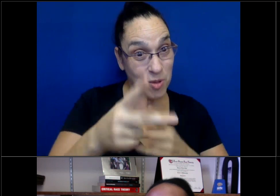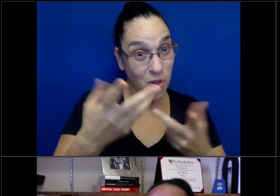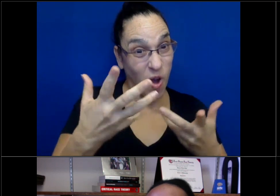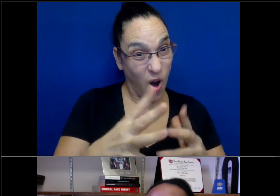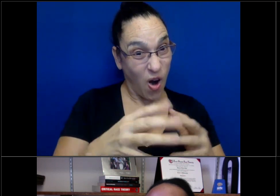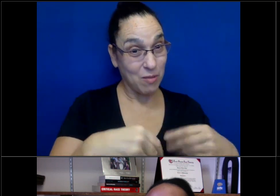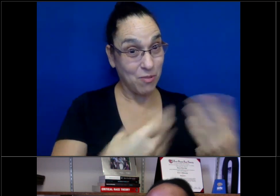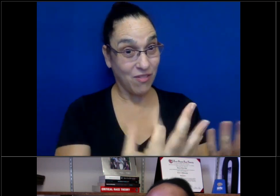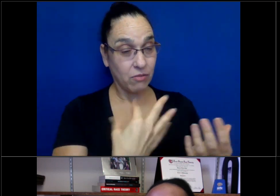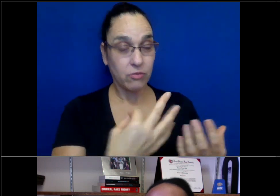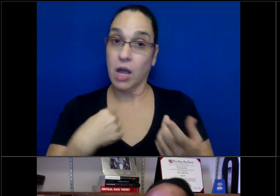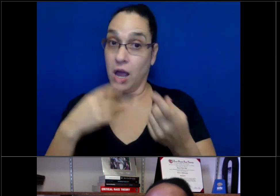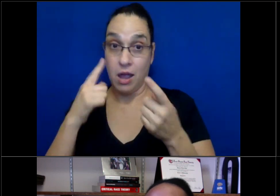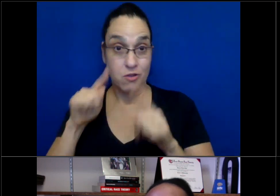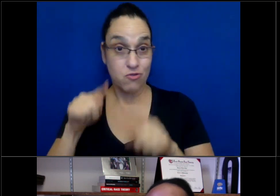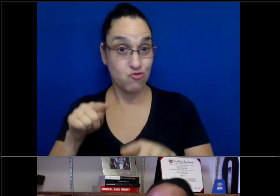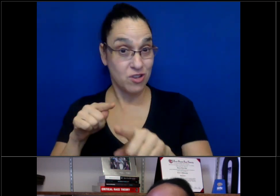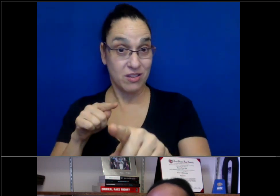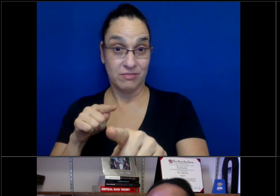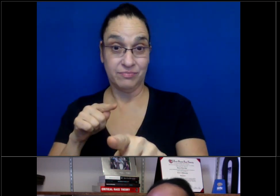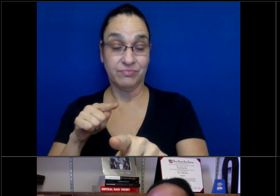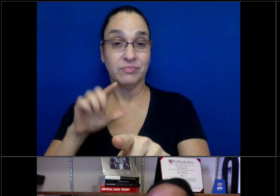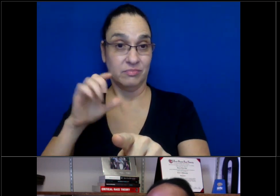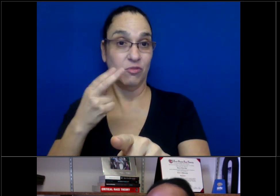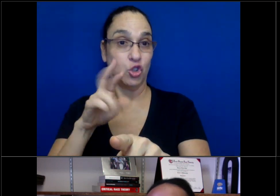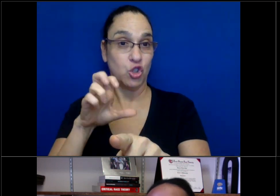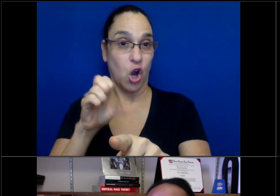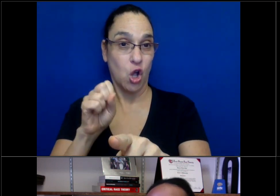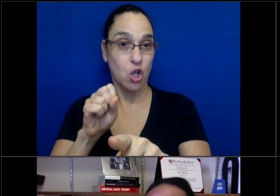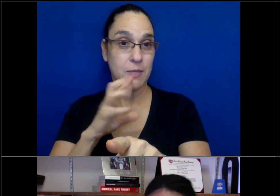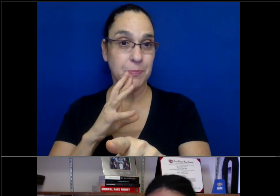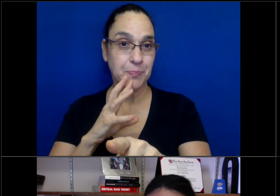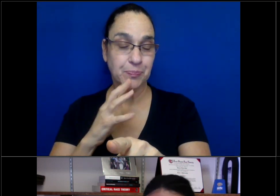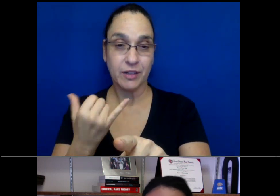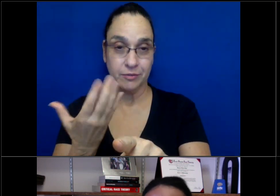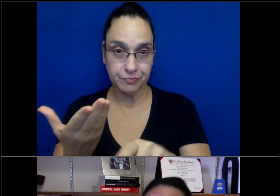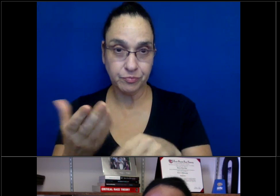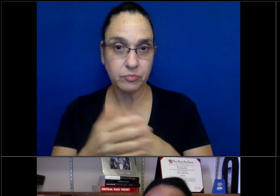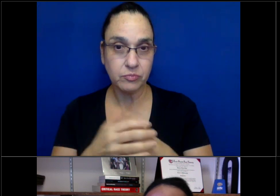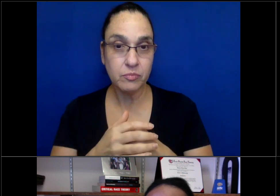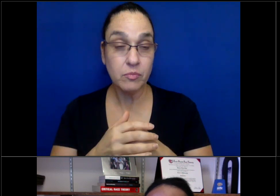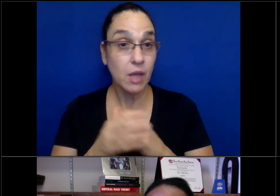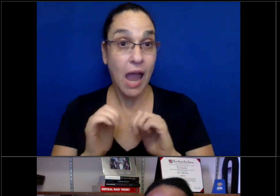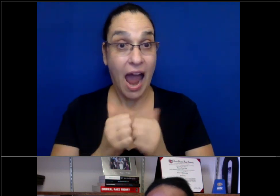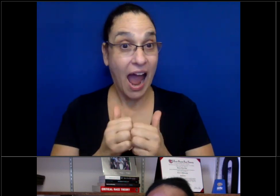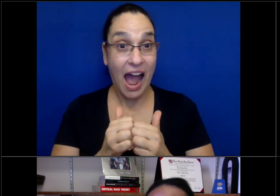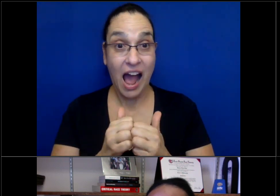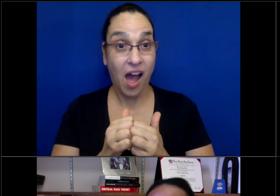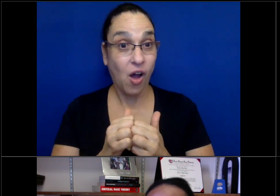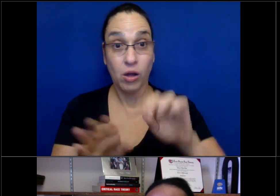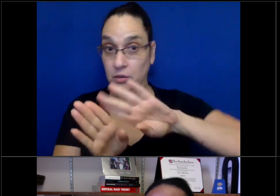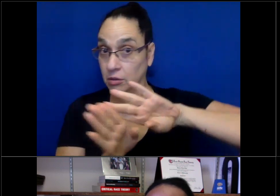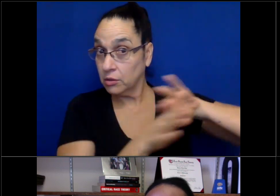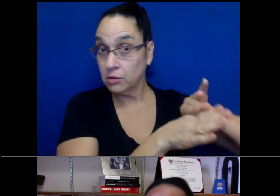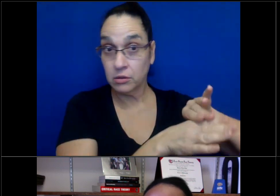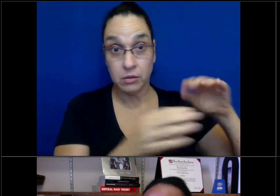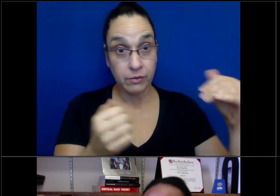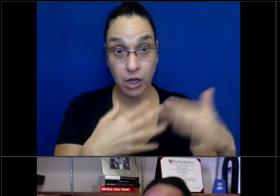I agree. I think one thing to approach this without fear is to think